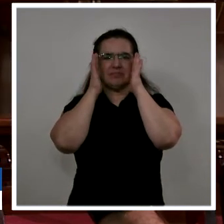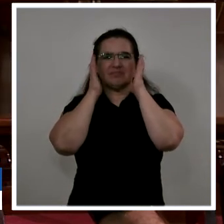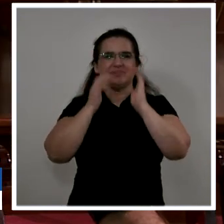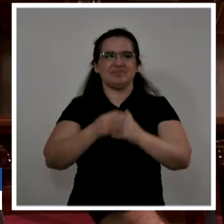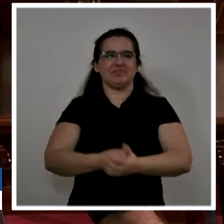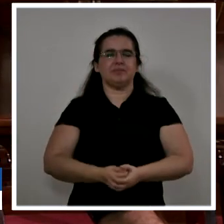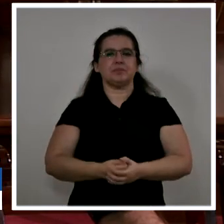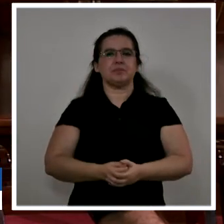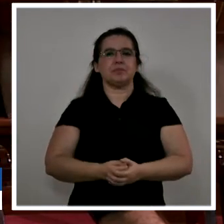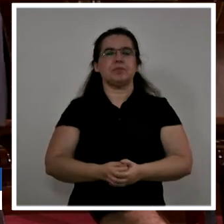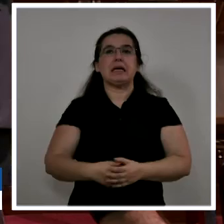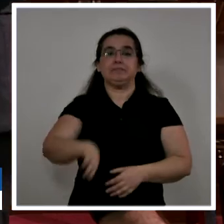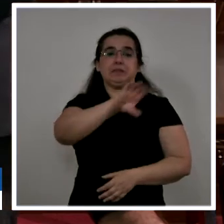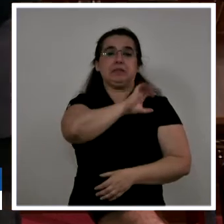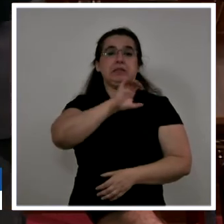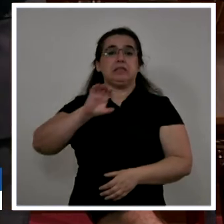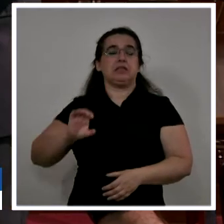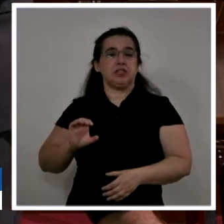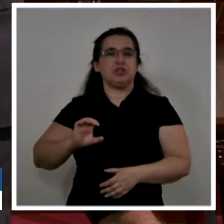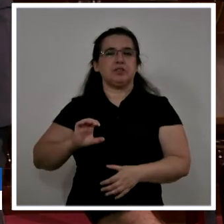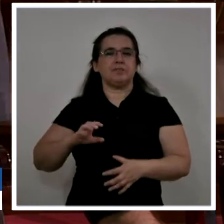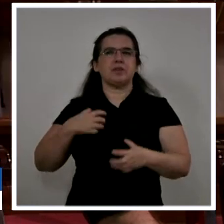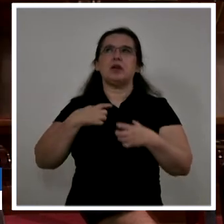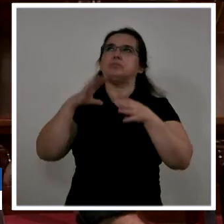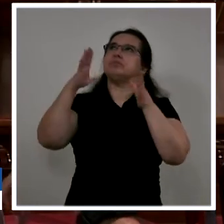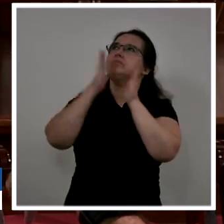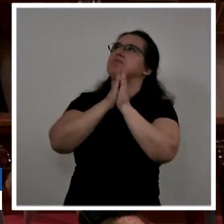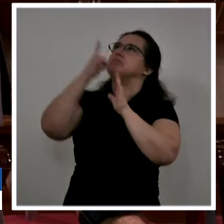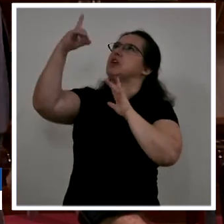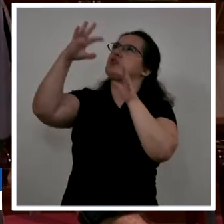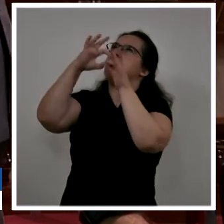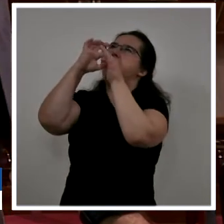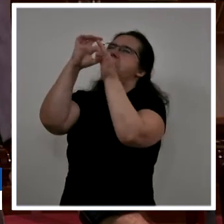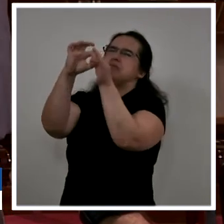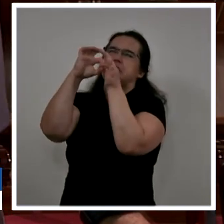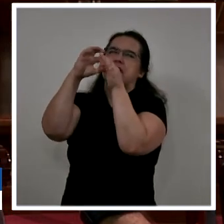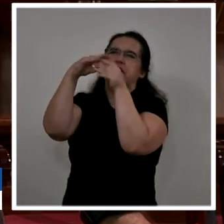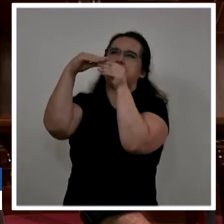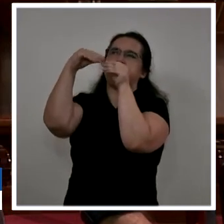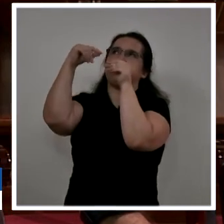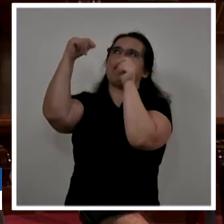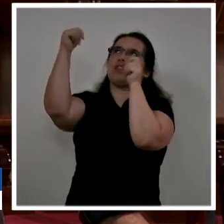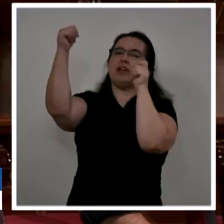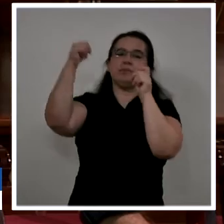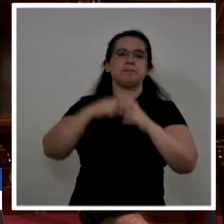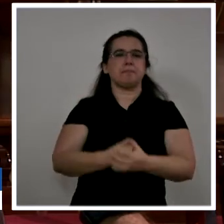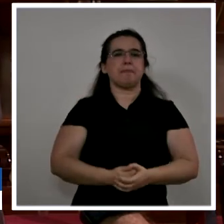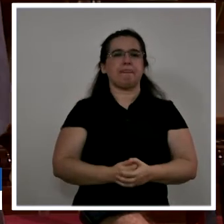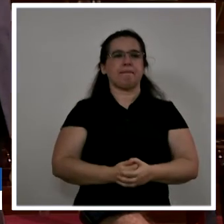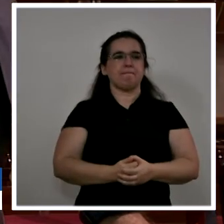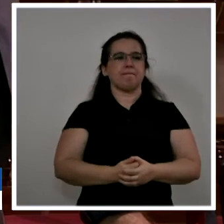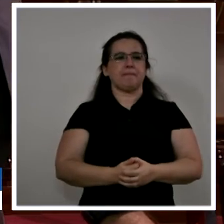up, à medida que Cristo estava a sentir a sua unidade com Deus a desvanecer-se, he feared that in